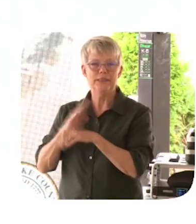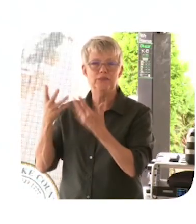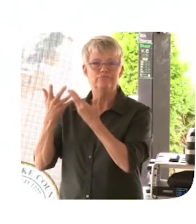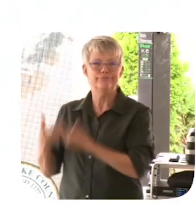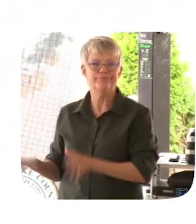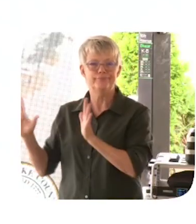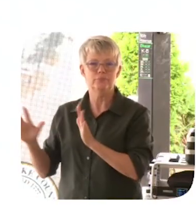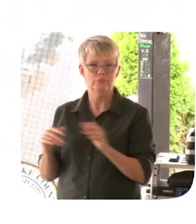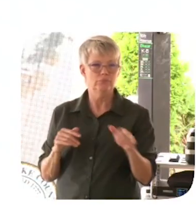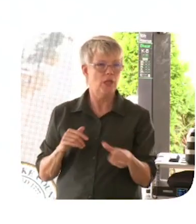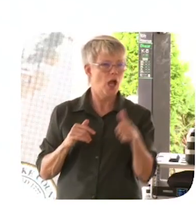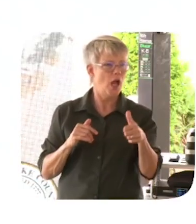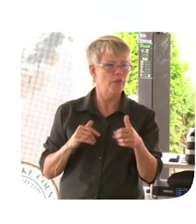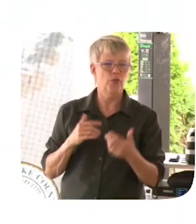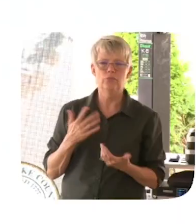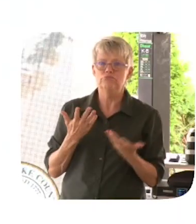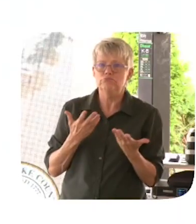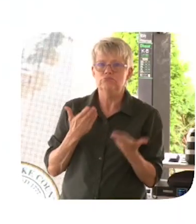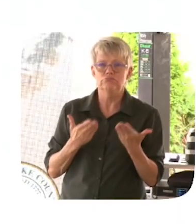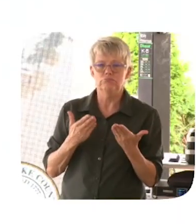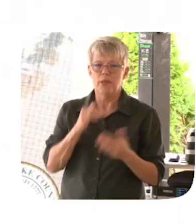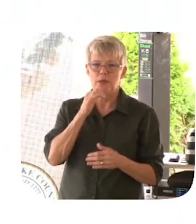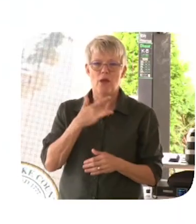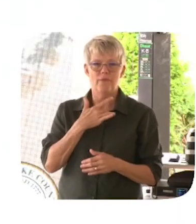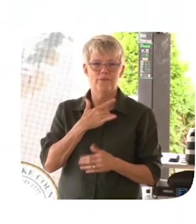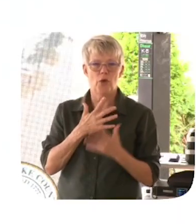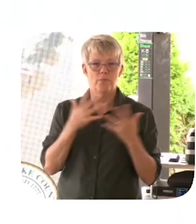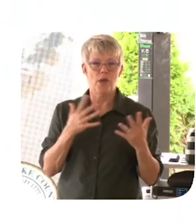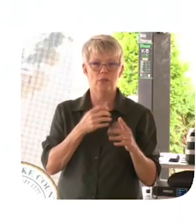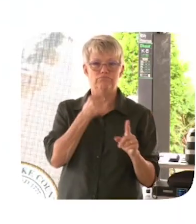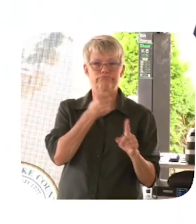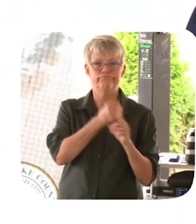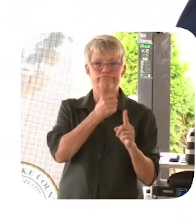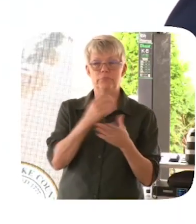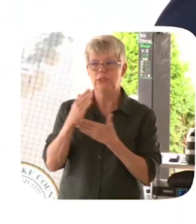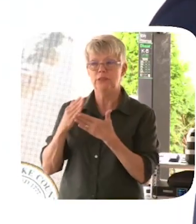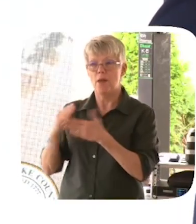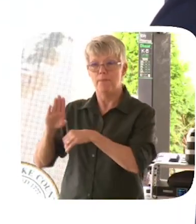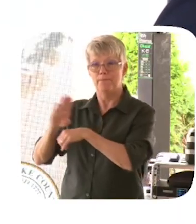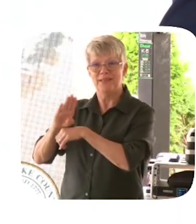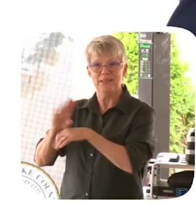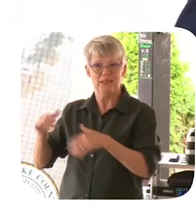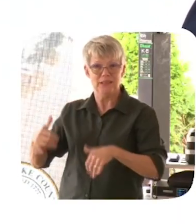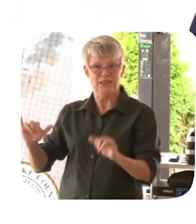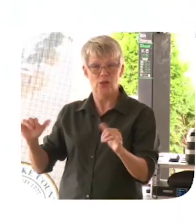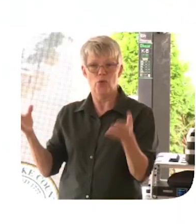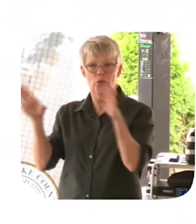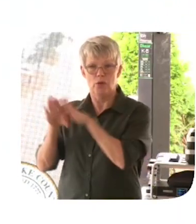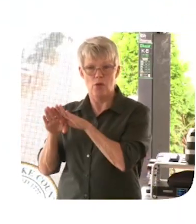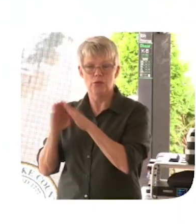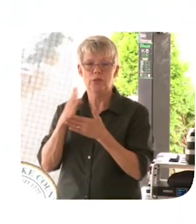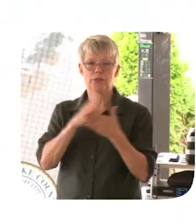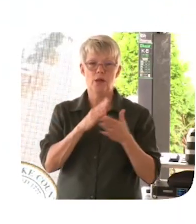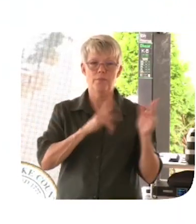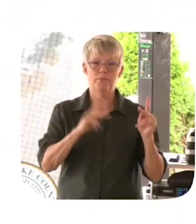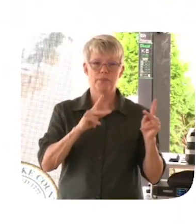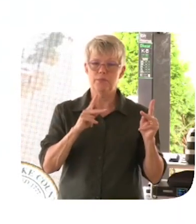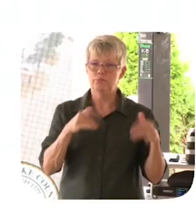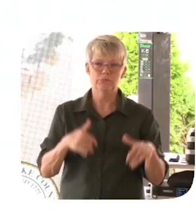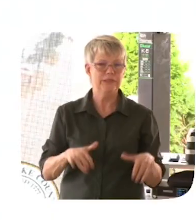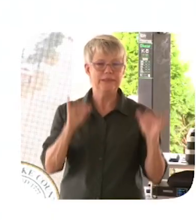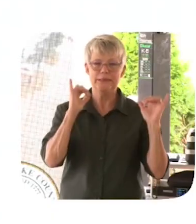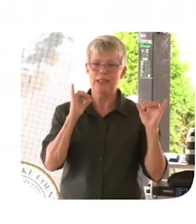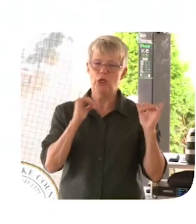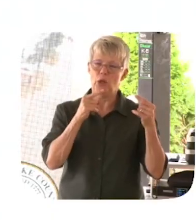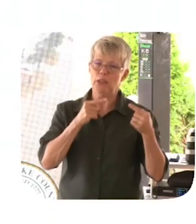others of us didn't feel that much impact. Some of our businesses are still closed. Some of our people have not fully